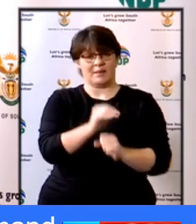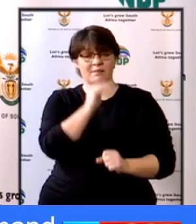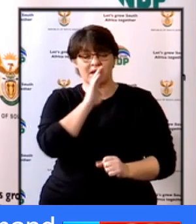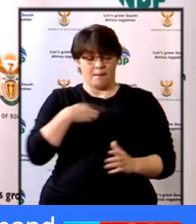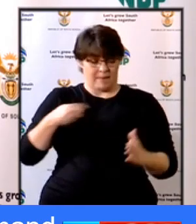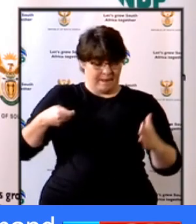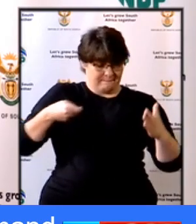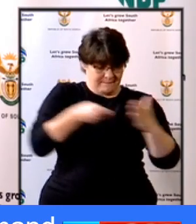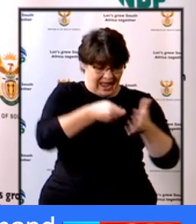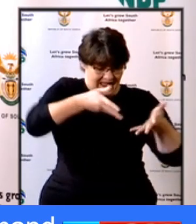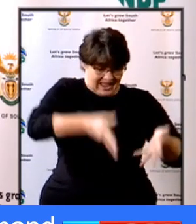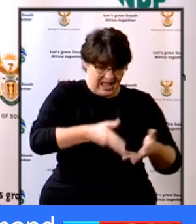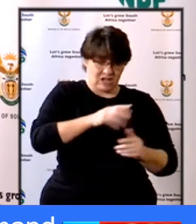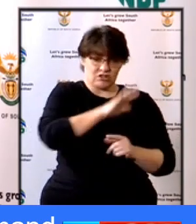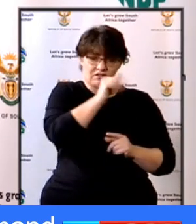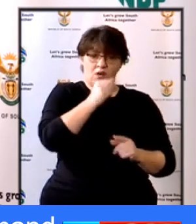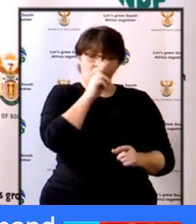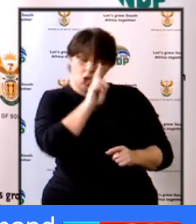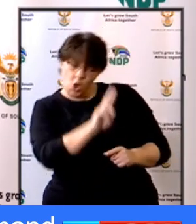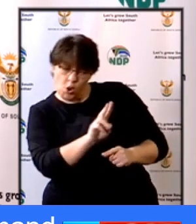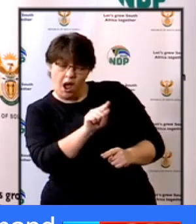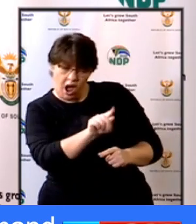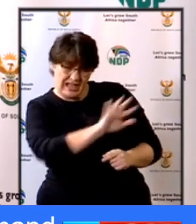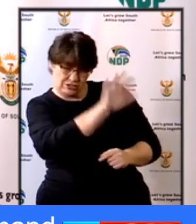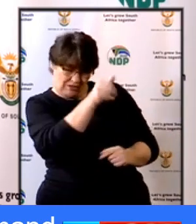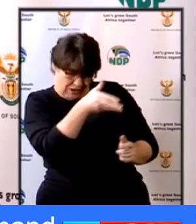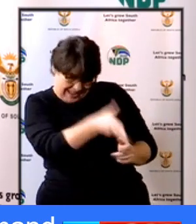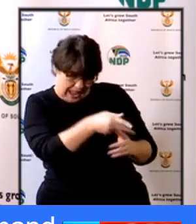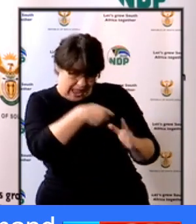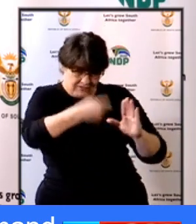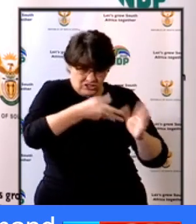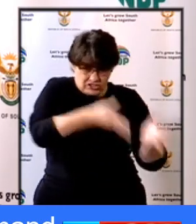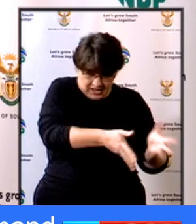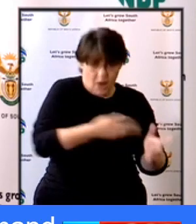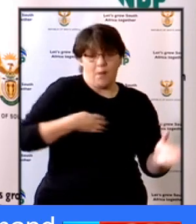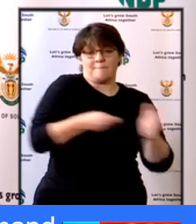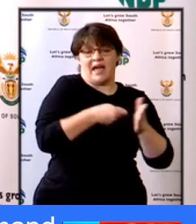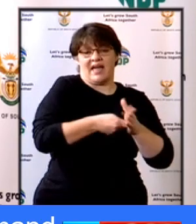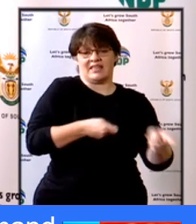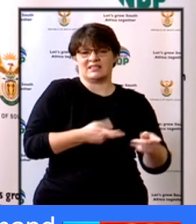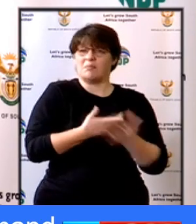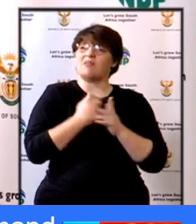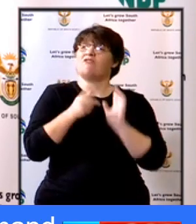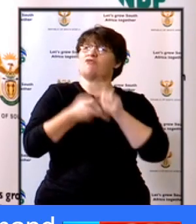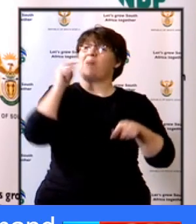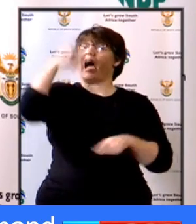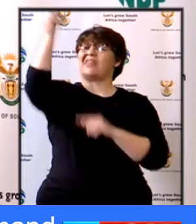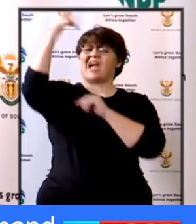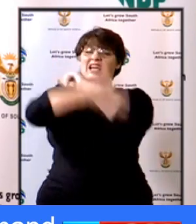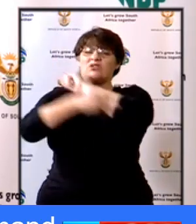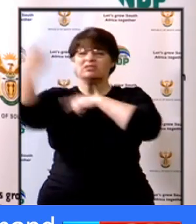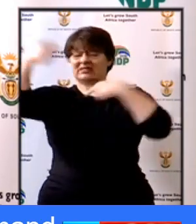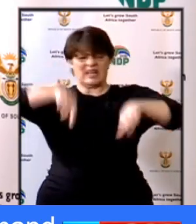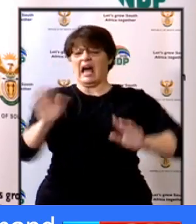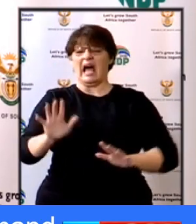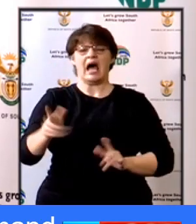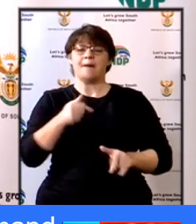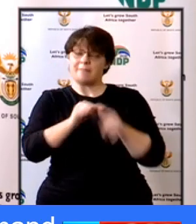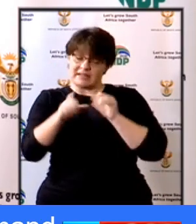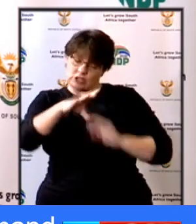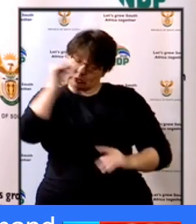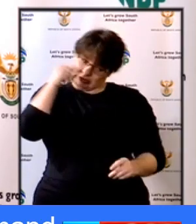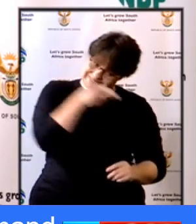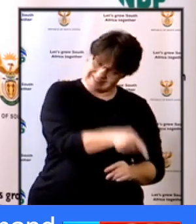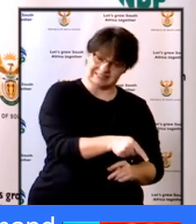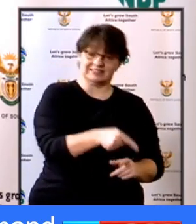buy, by looking for the label, by supporting the local producer, by backing the small supplier, we